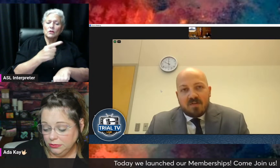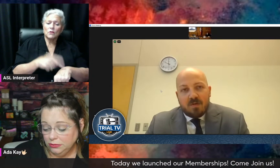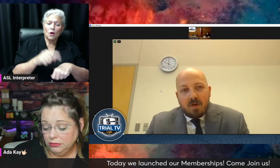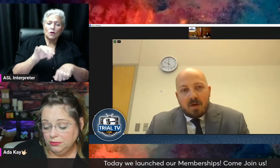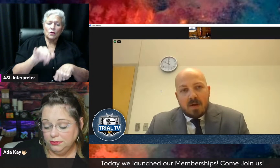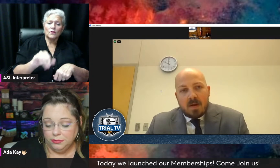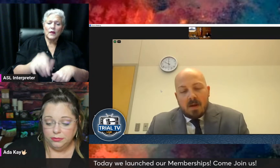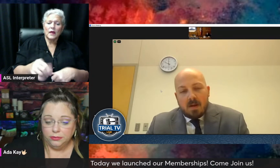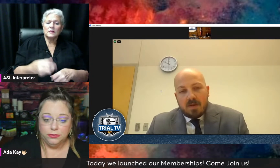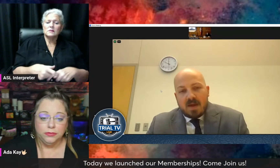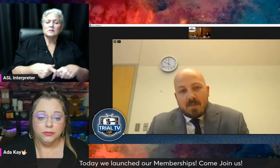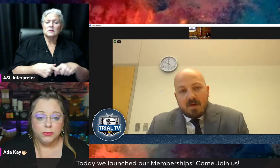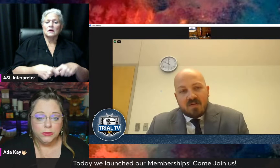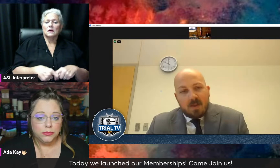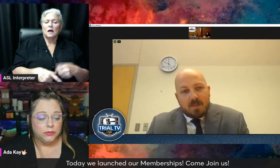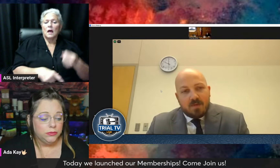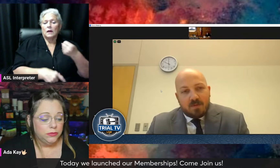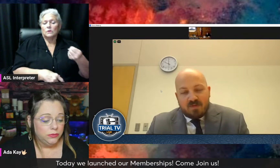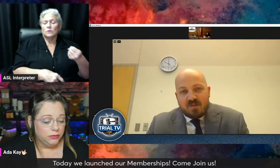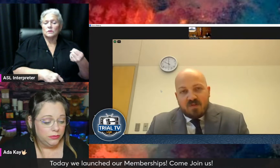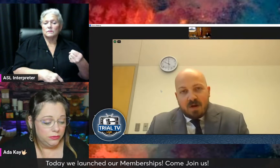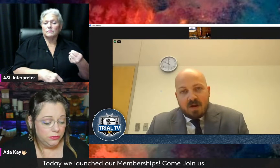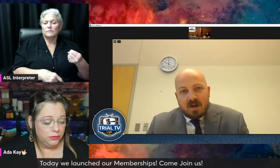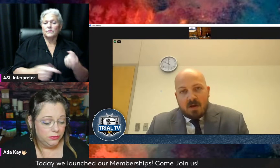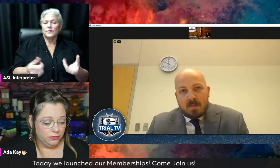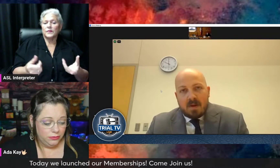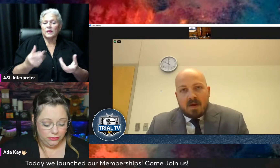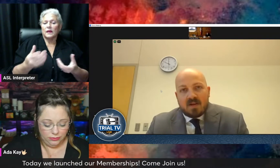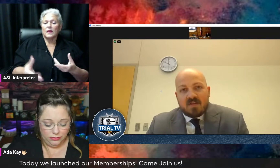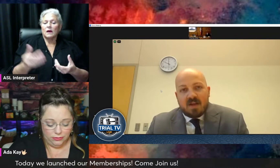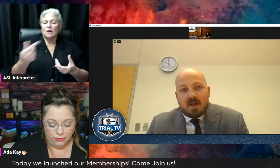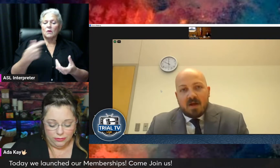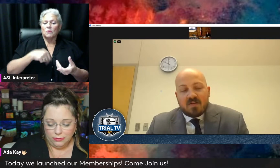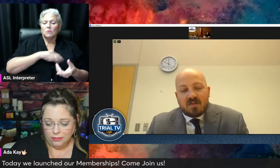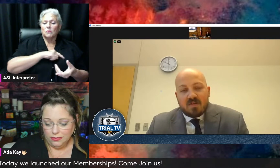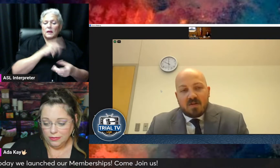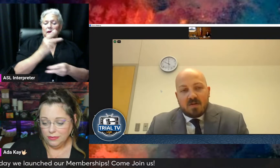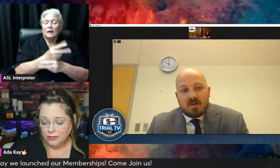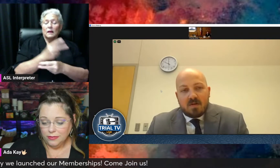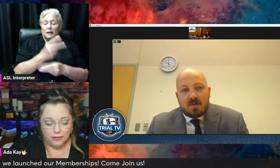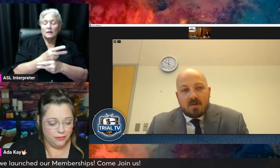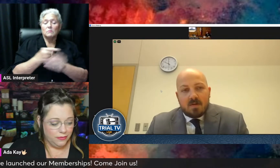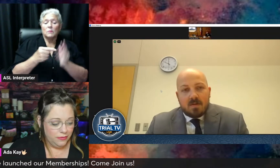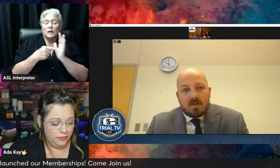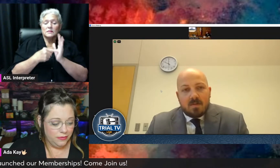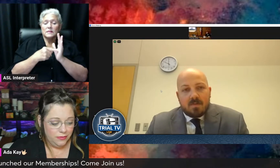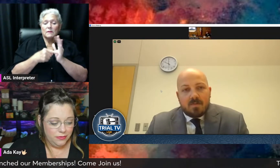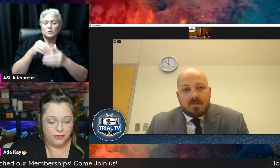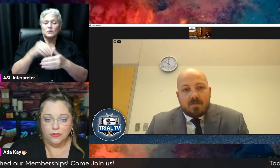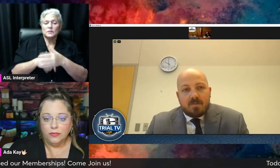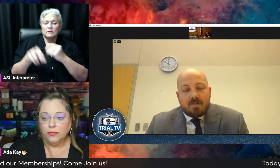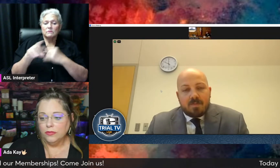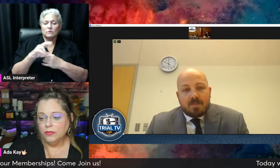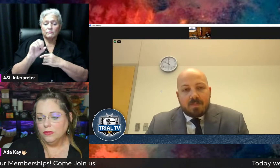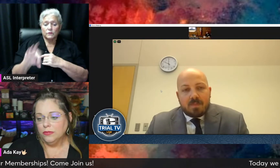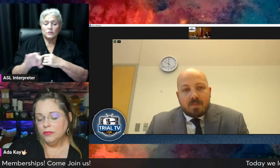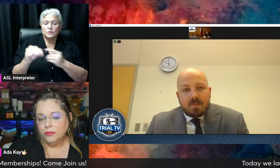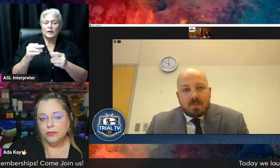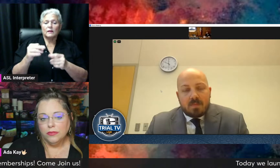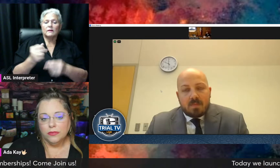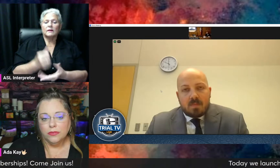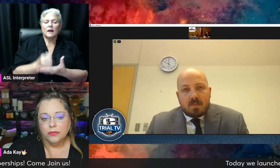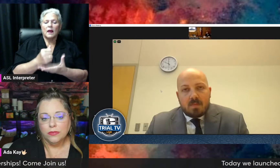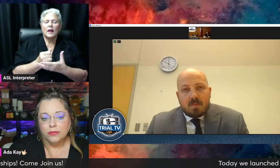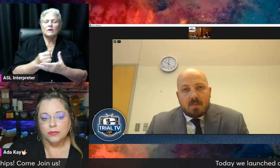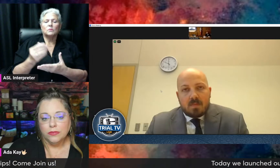can degrade slowly. We keep our samples refrigerated to help minimize that loss. And do you